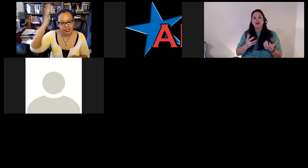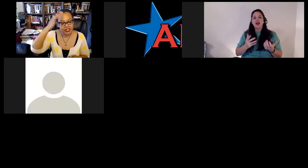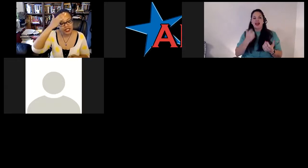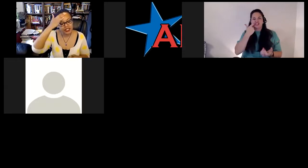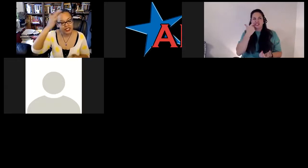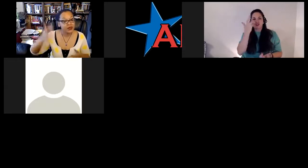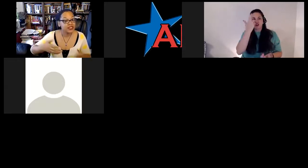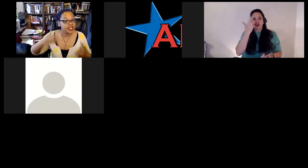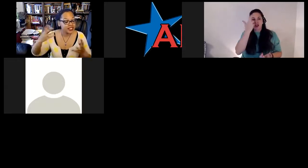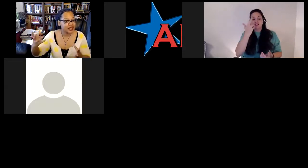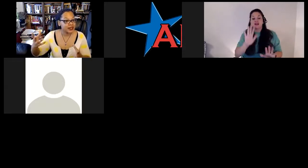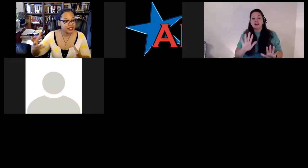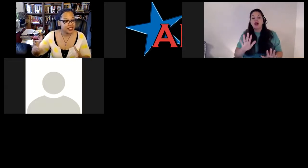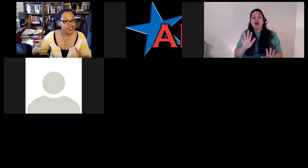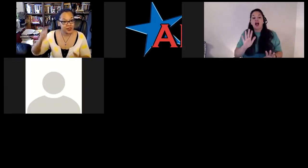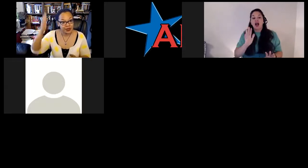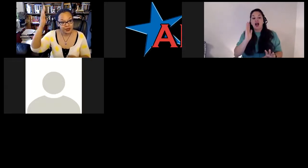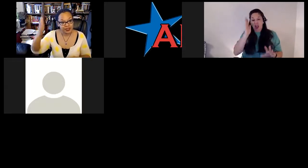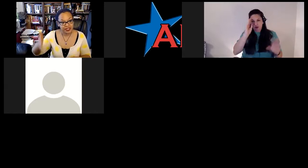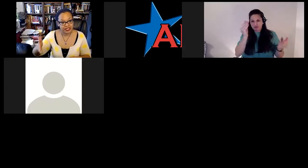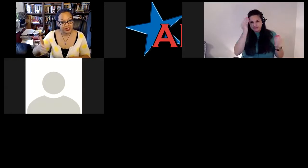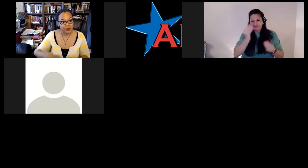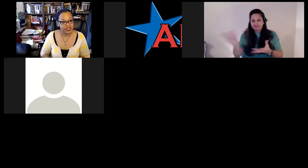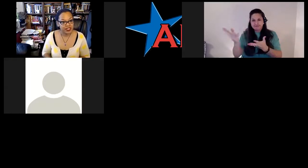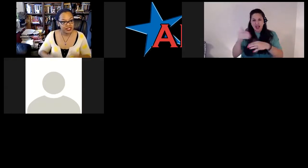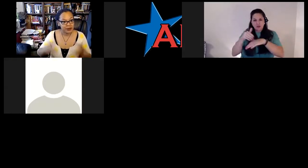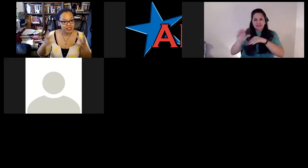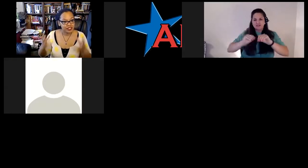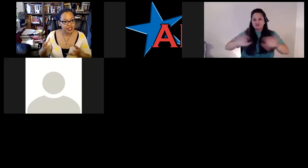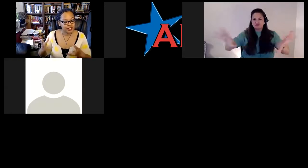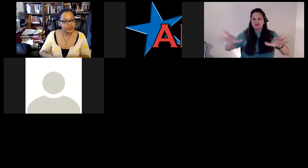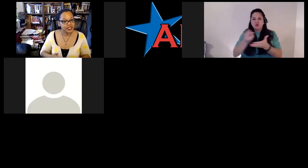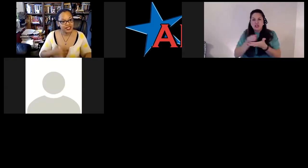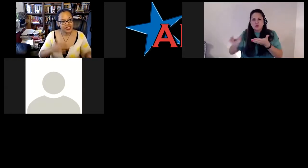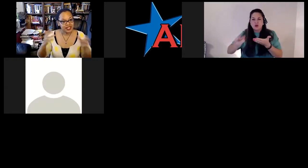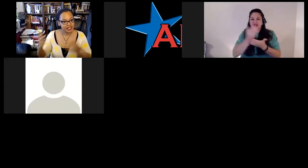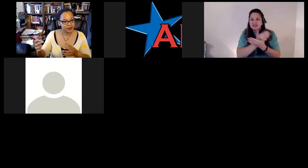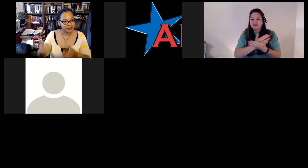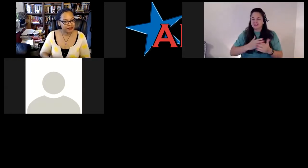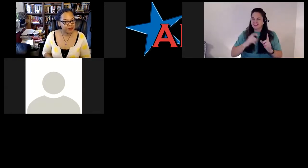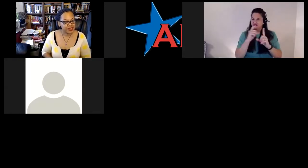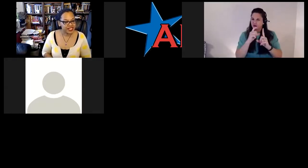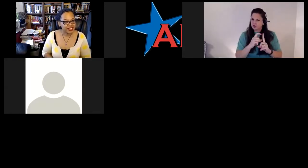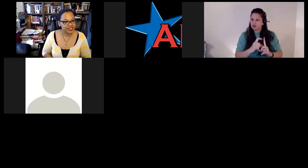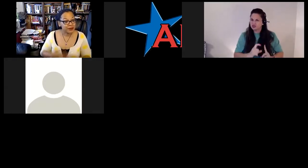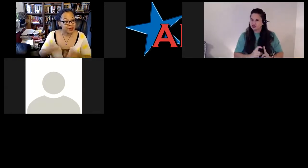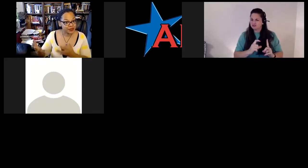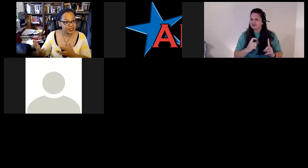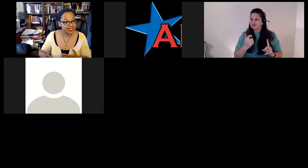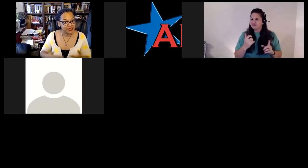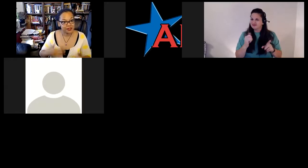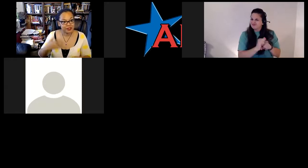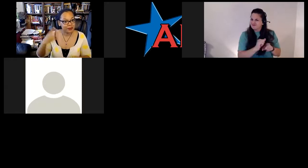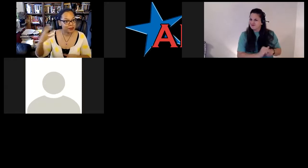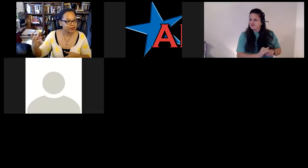in my introduction, I will send out a resource list with some of these terms and some